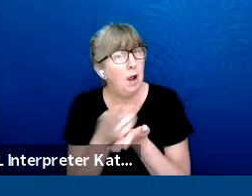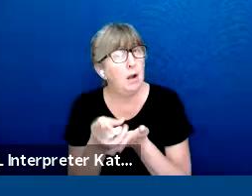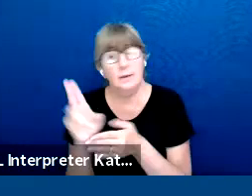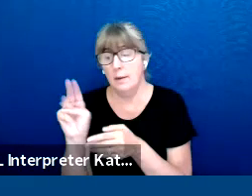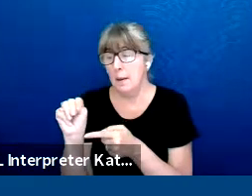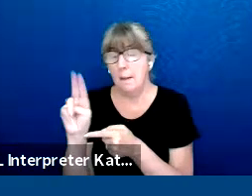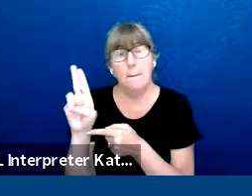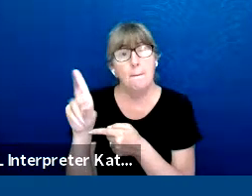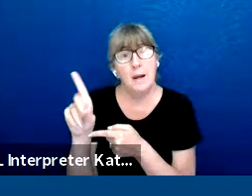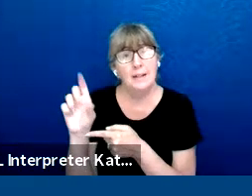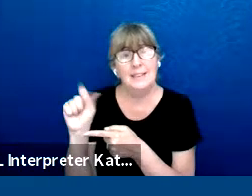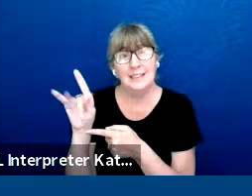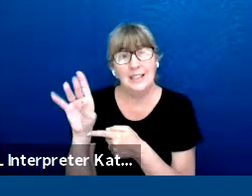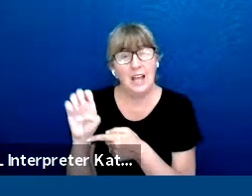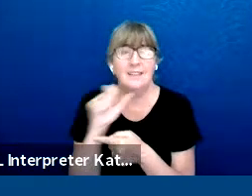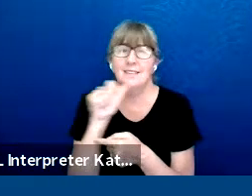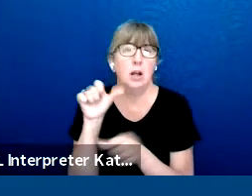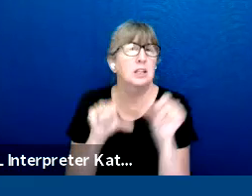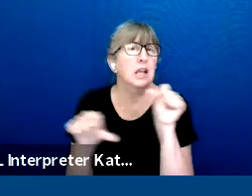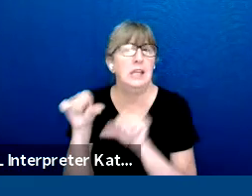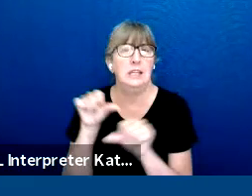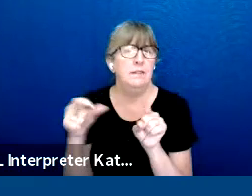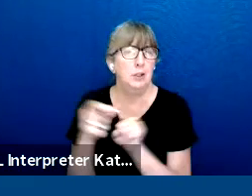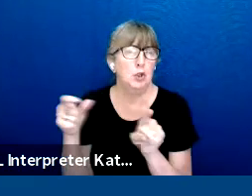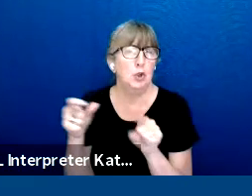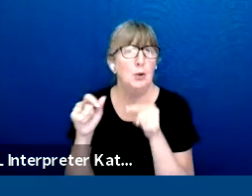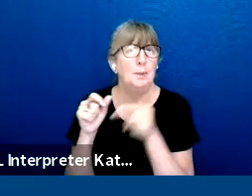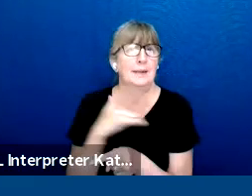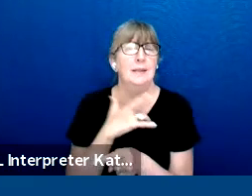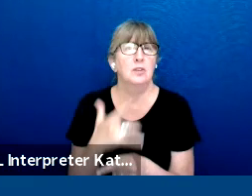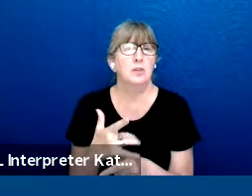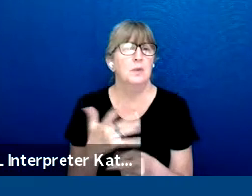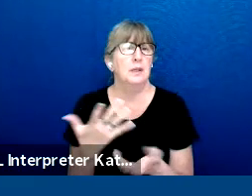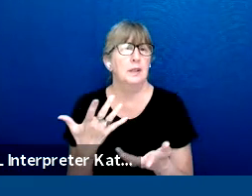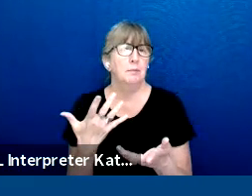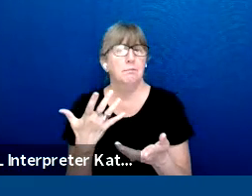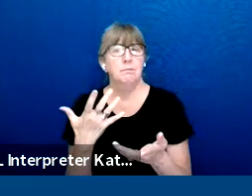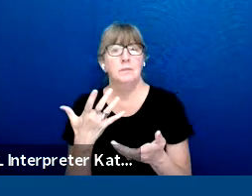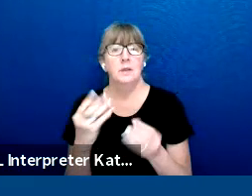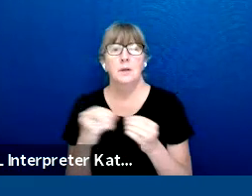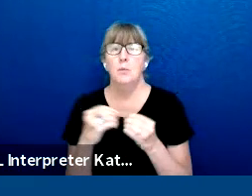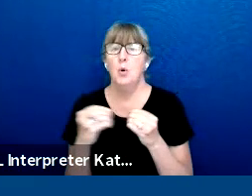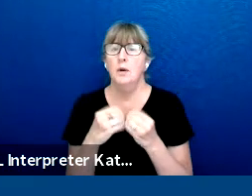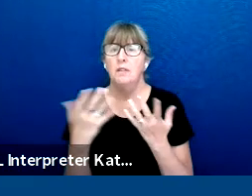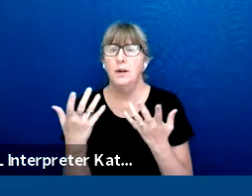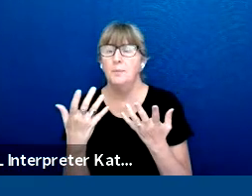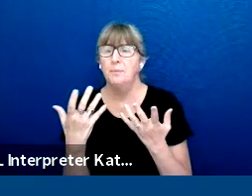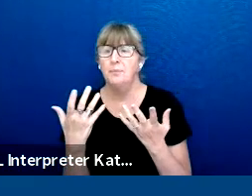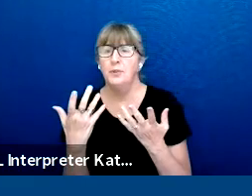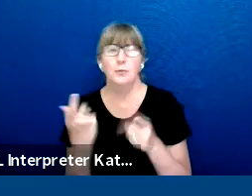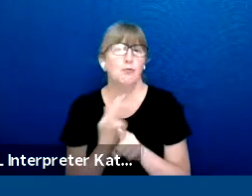that is not really a scientific term. It's kind of more, they say kind of more of a layman's term that comes out a